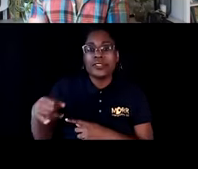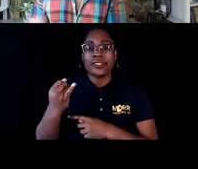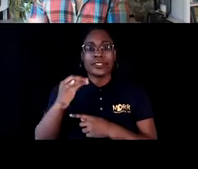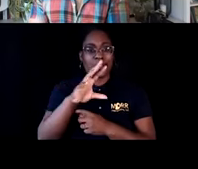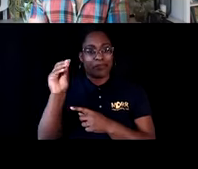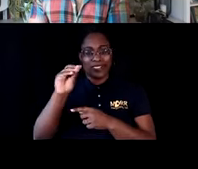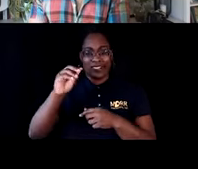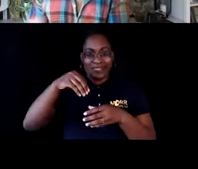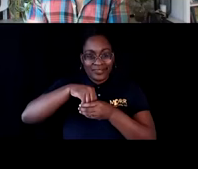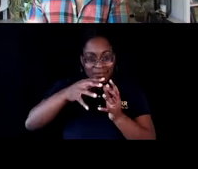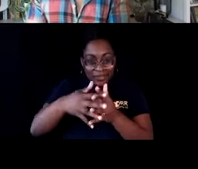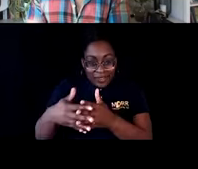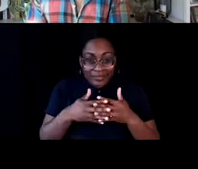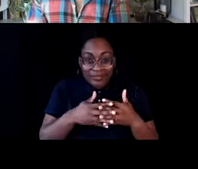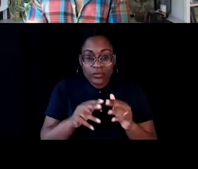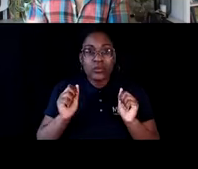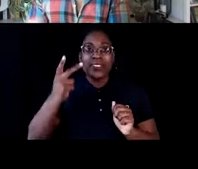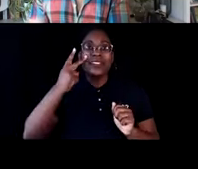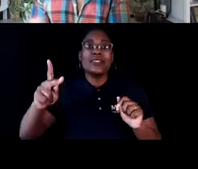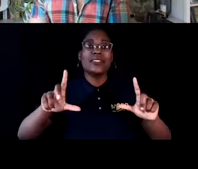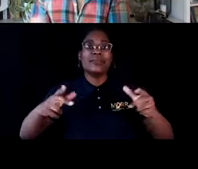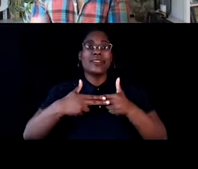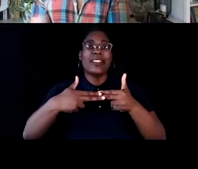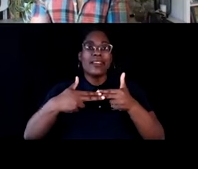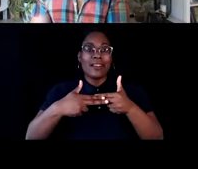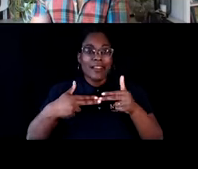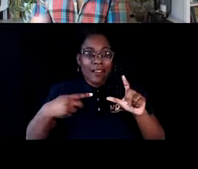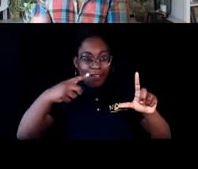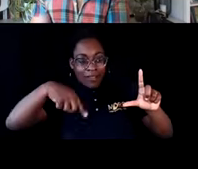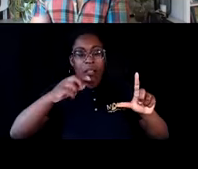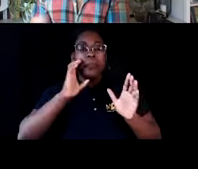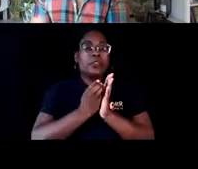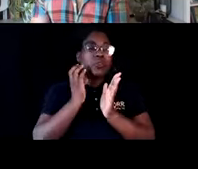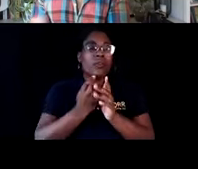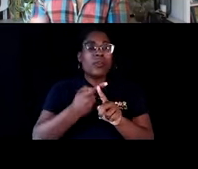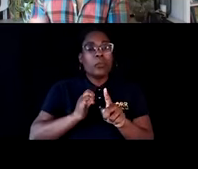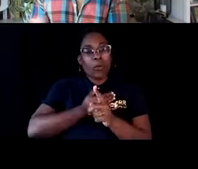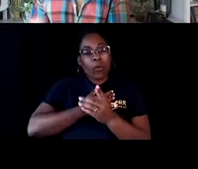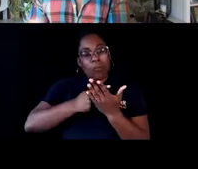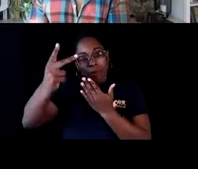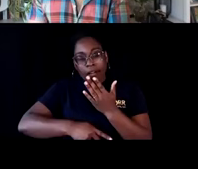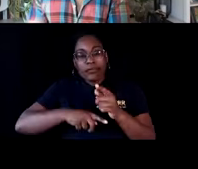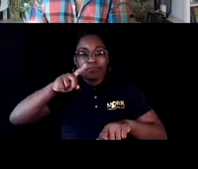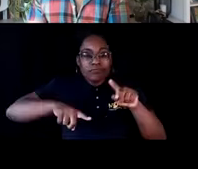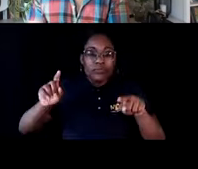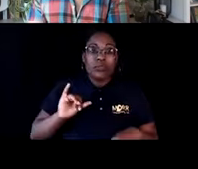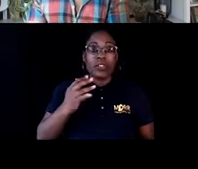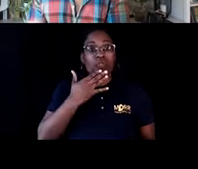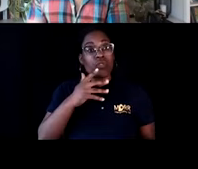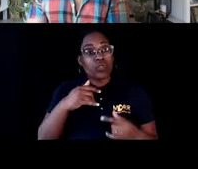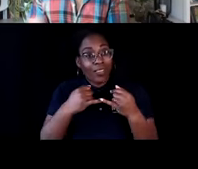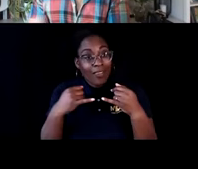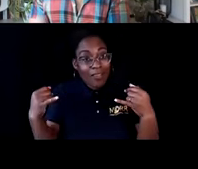right now. Of course, you know us from Colorlines, basically our daily news website that reports on everything that you